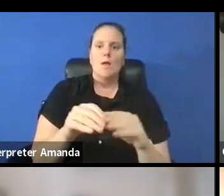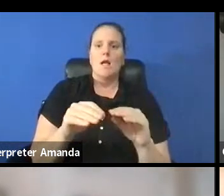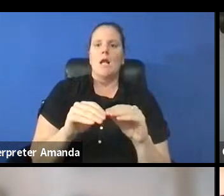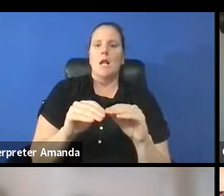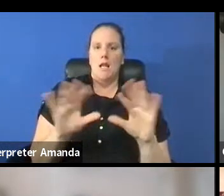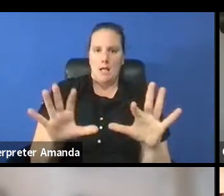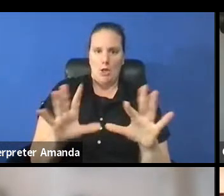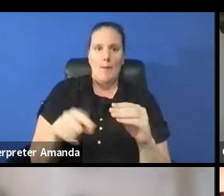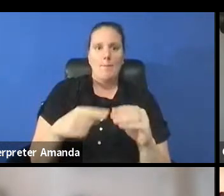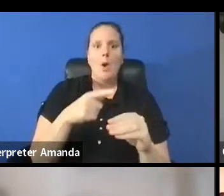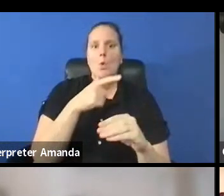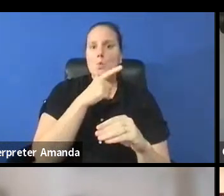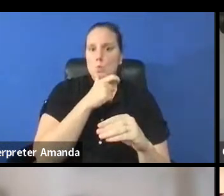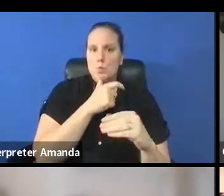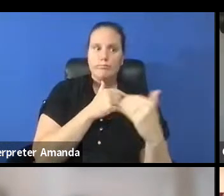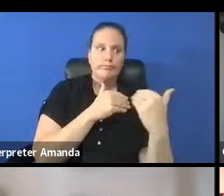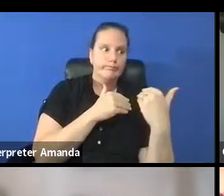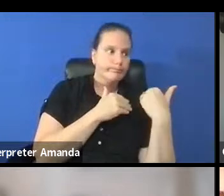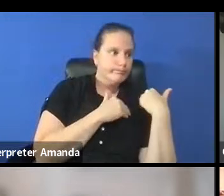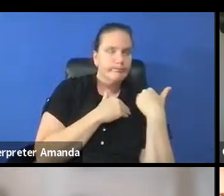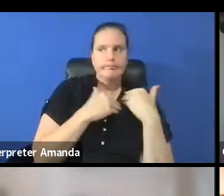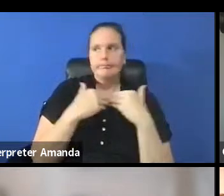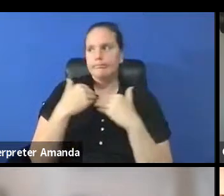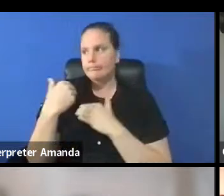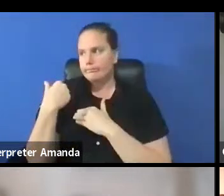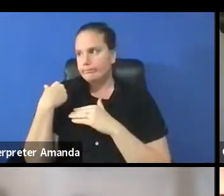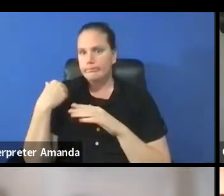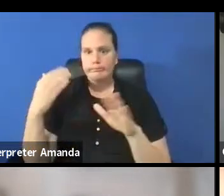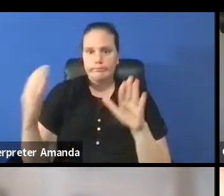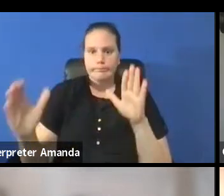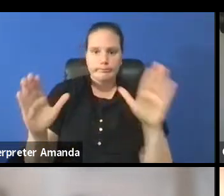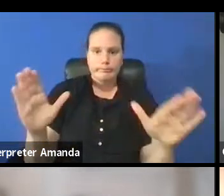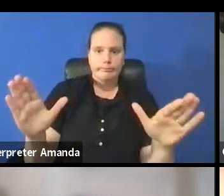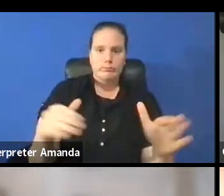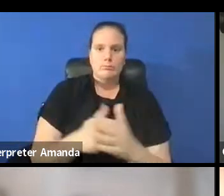about who is to hold whom accountable,